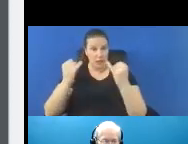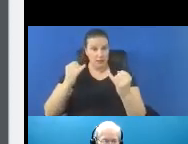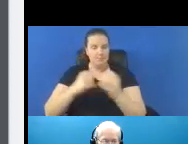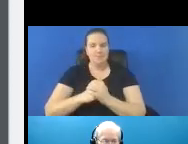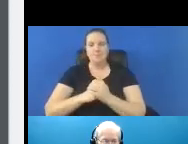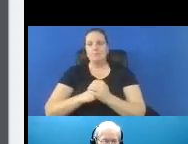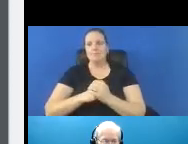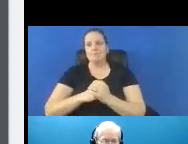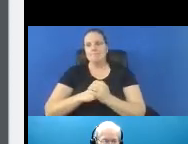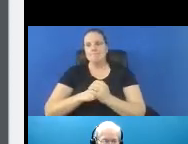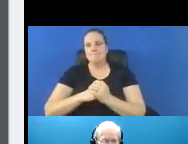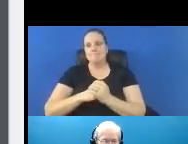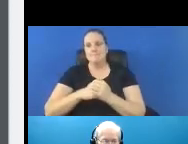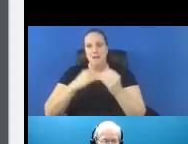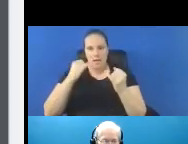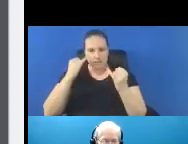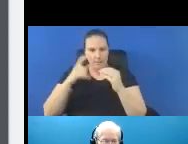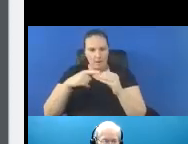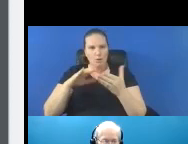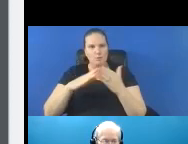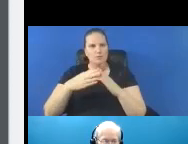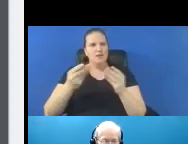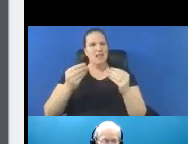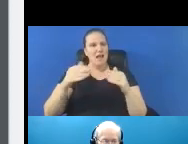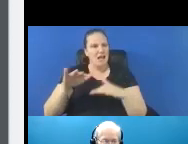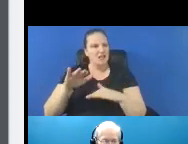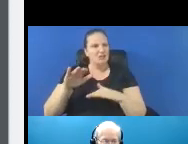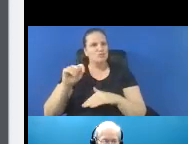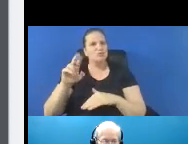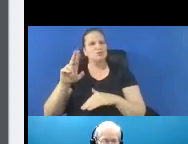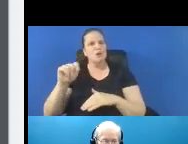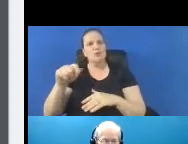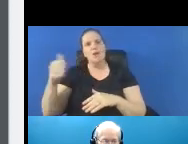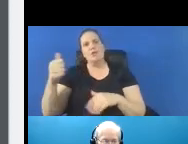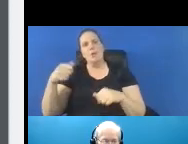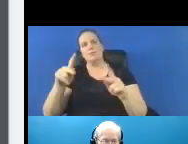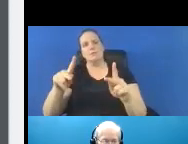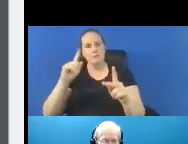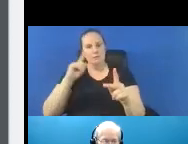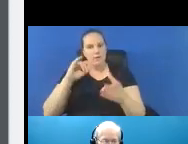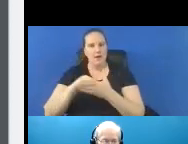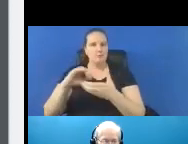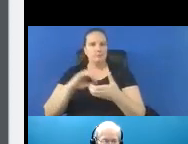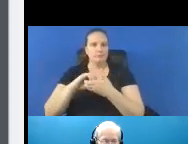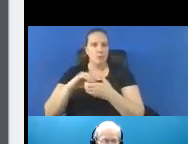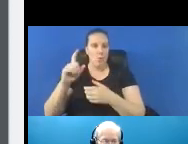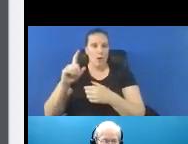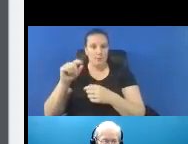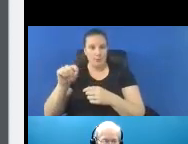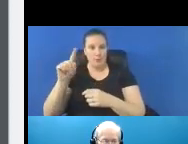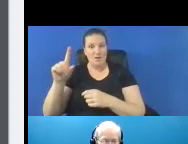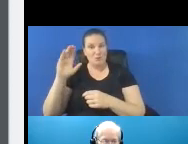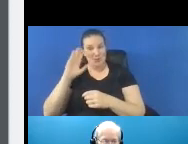idea of community land trusts or other opportunities to buy these buildings sort of would go hand in hand with 1.1. That things are